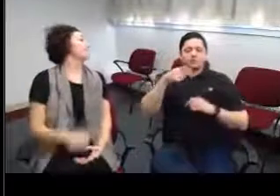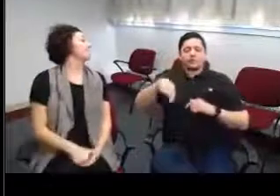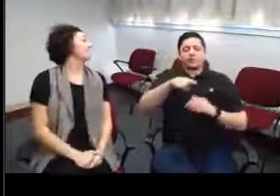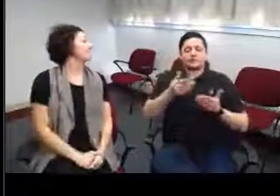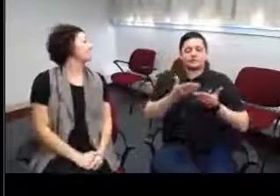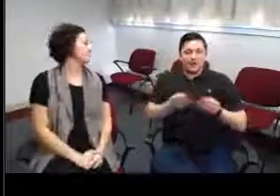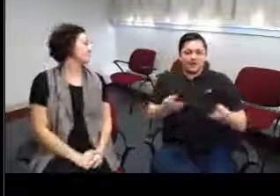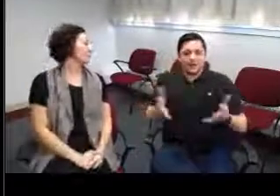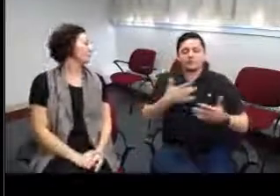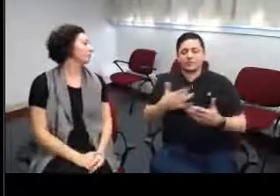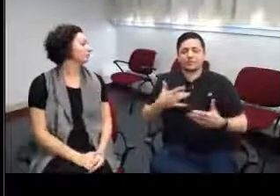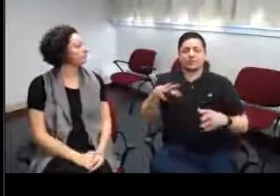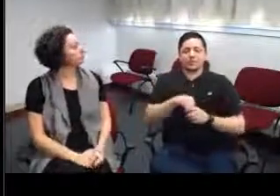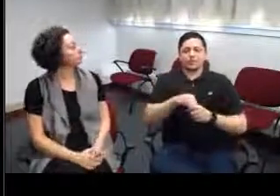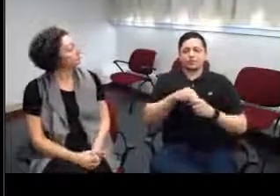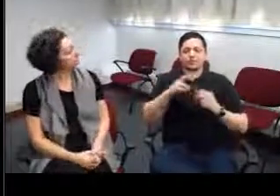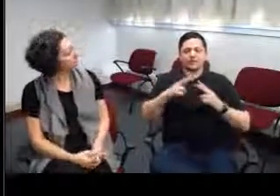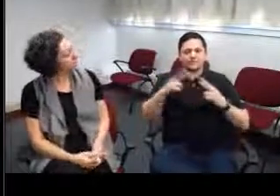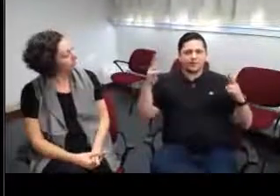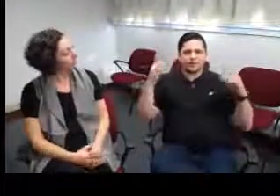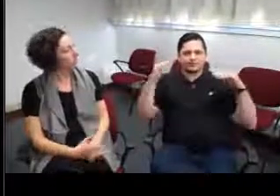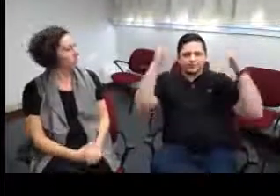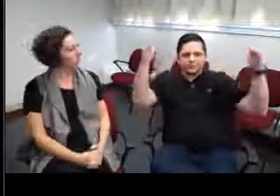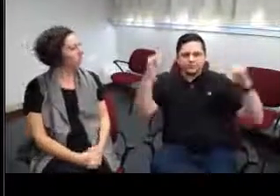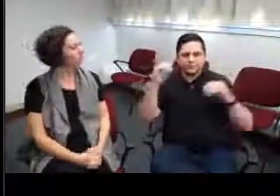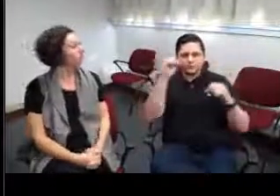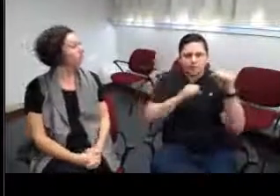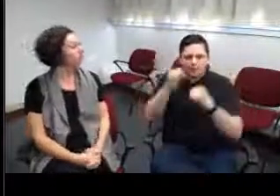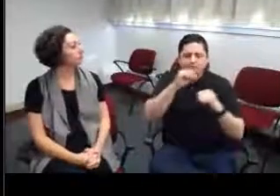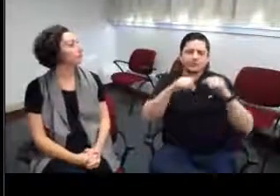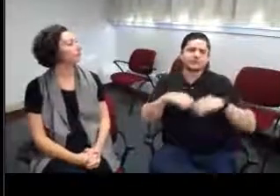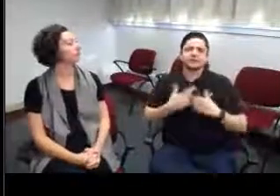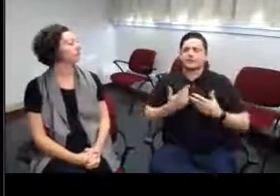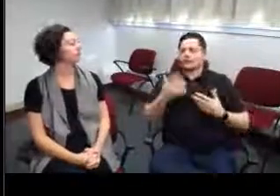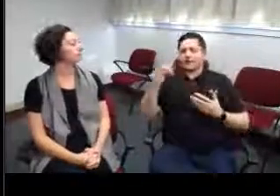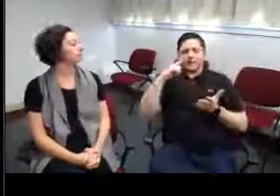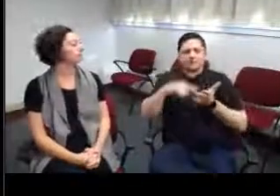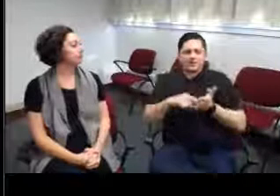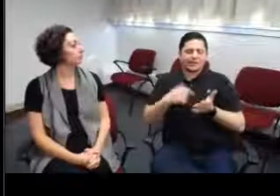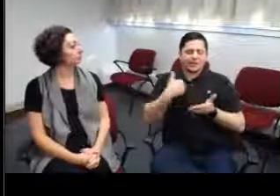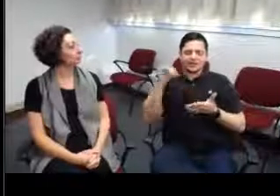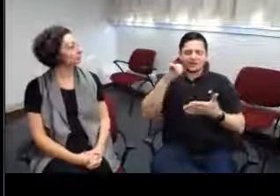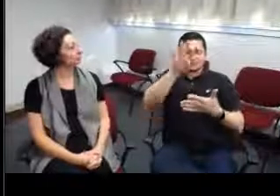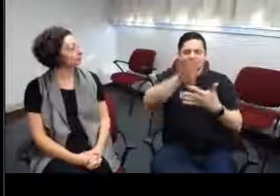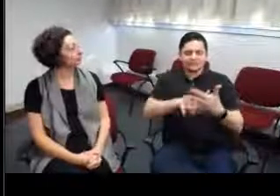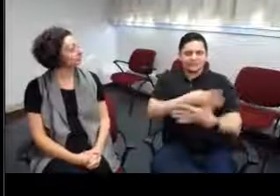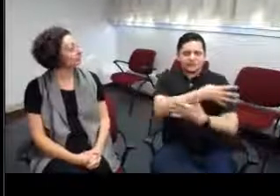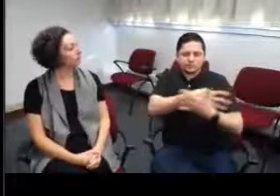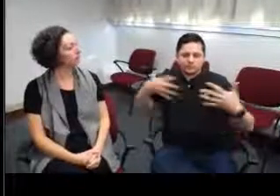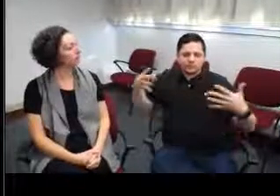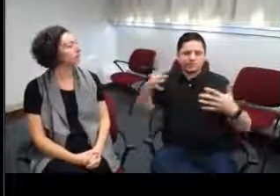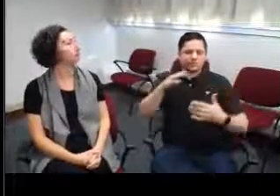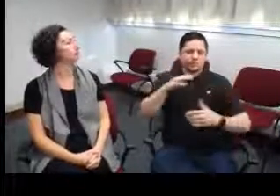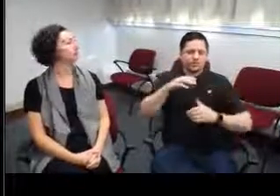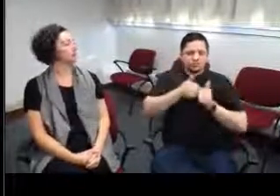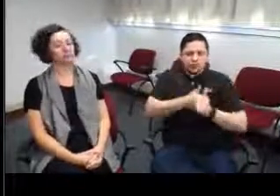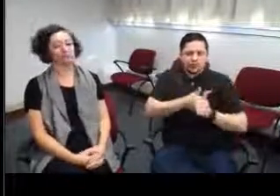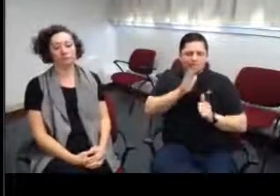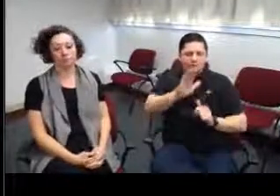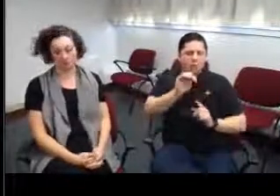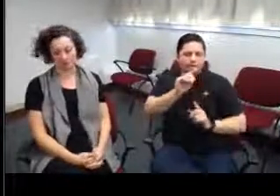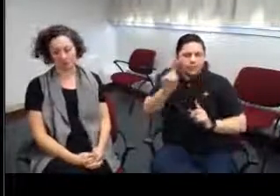Okay. So the handouts and the workbooks typically include some sophisticated language and strategies. So